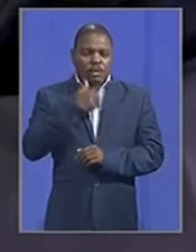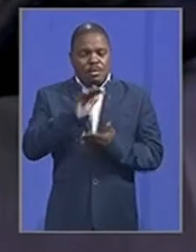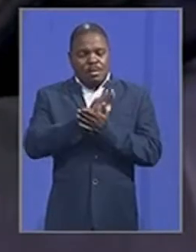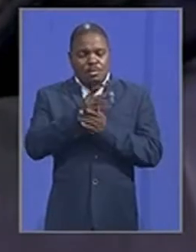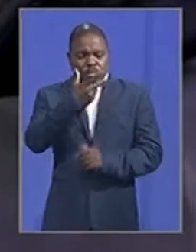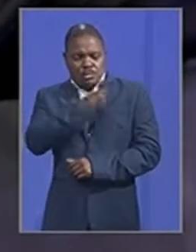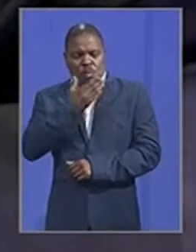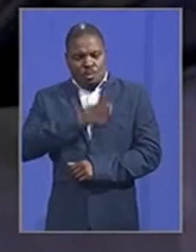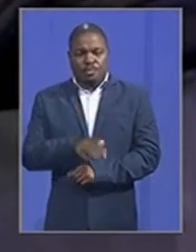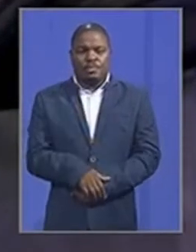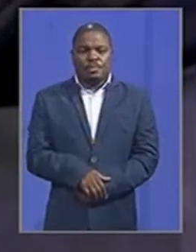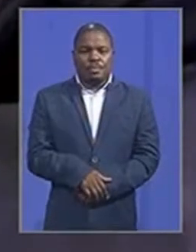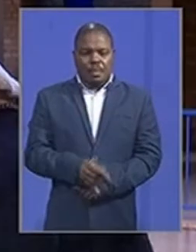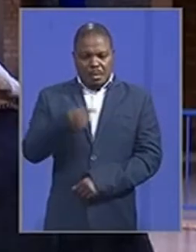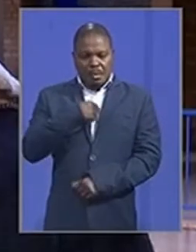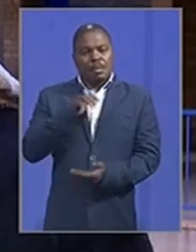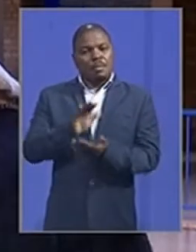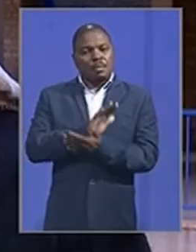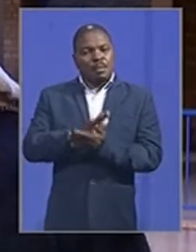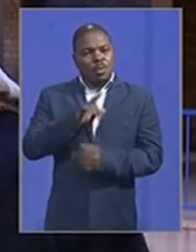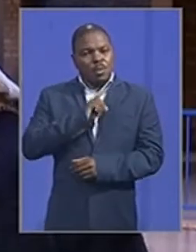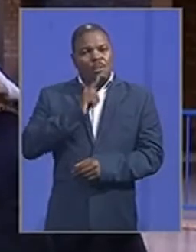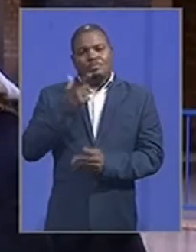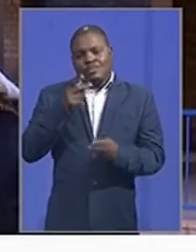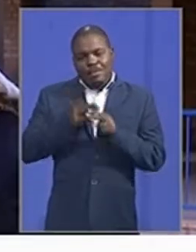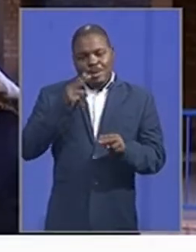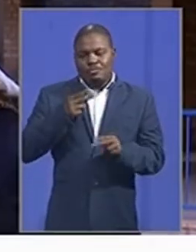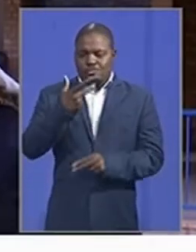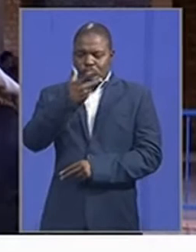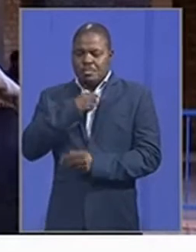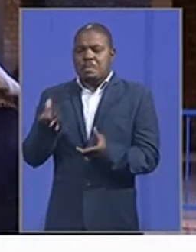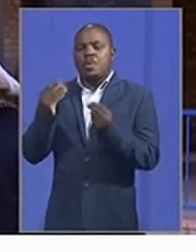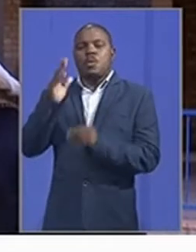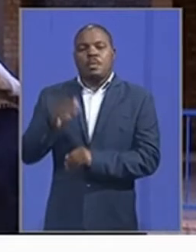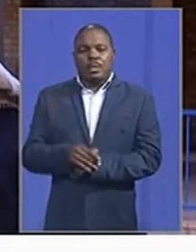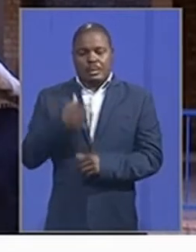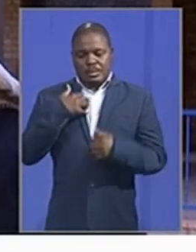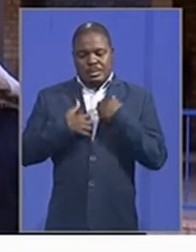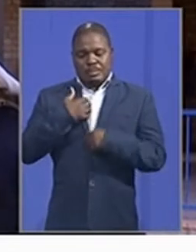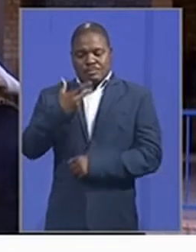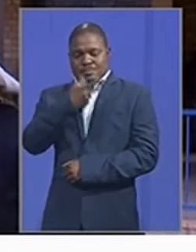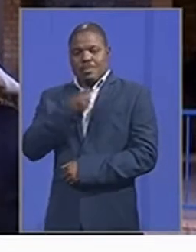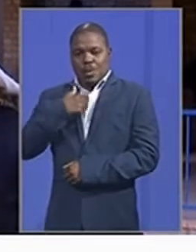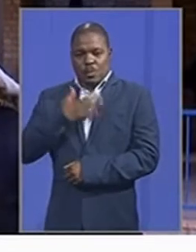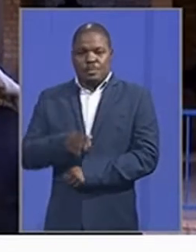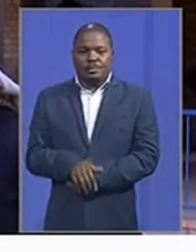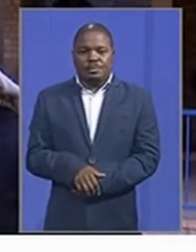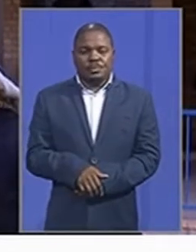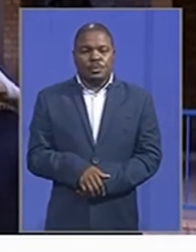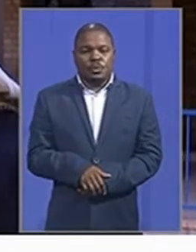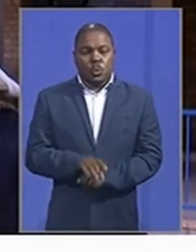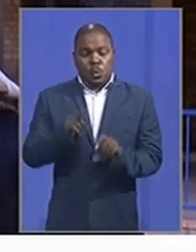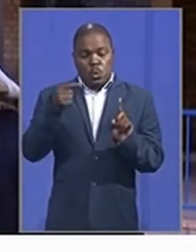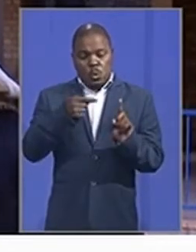entiwa. I'm happy that finally we are going to get the vaccine. I'm looking forward to it because I